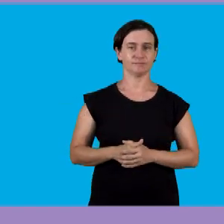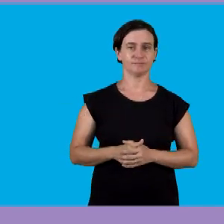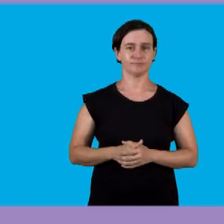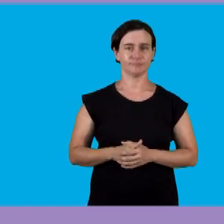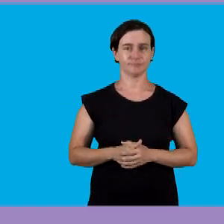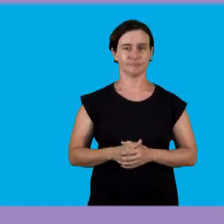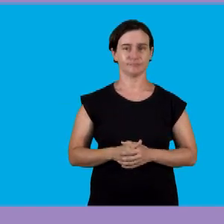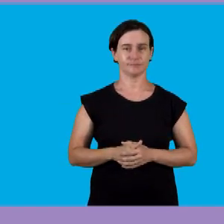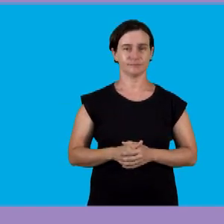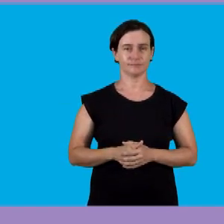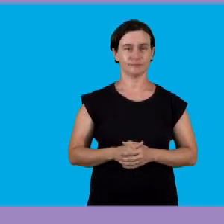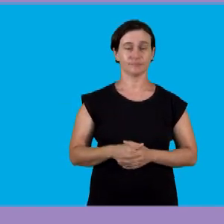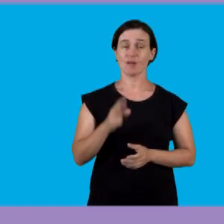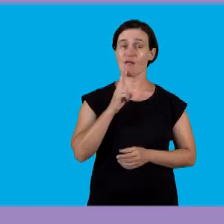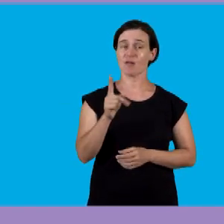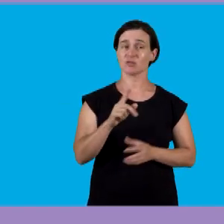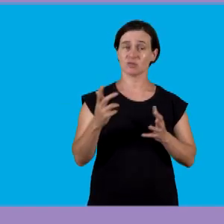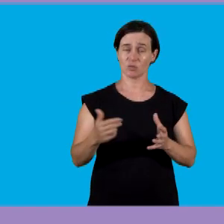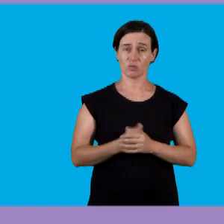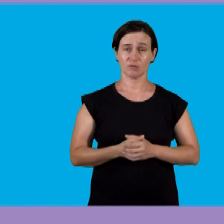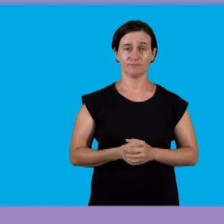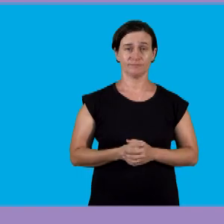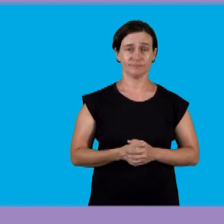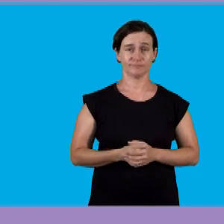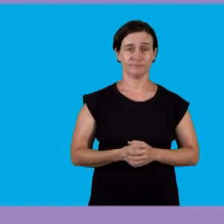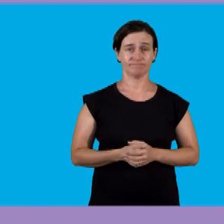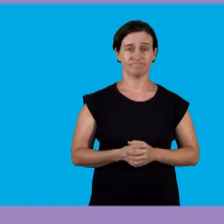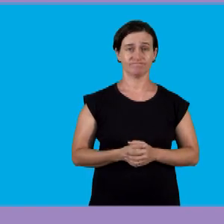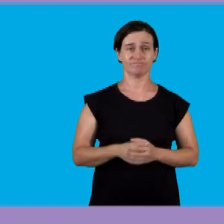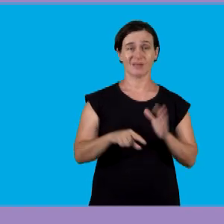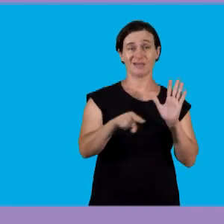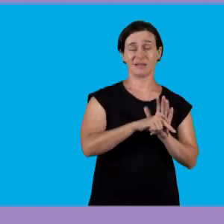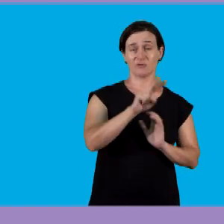divide by the 6. What is our answer going to be? Well,